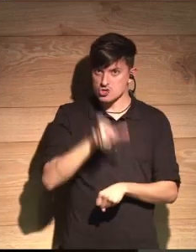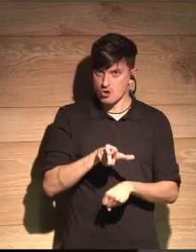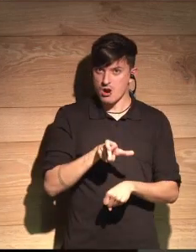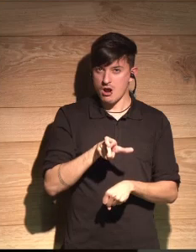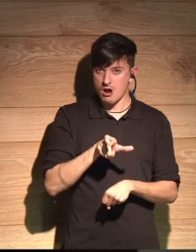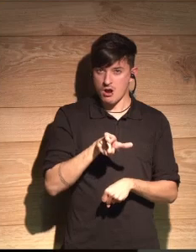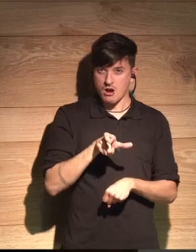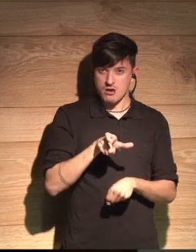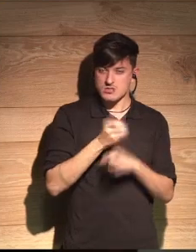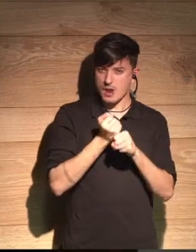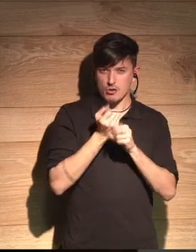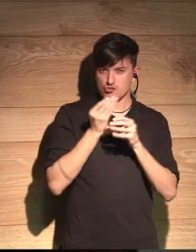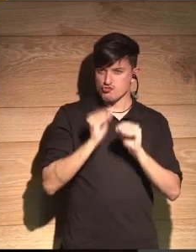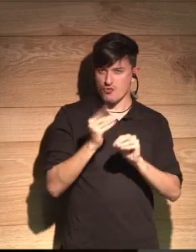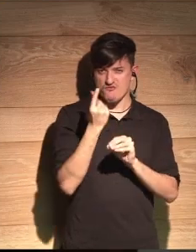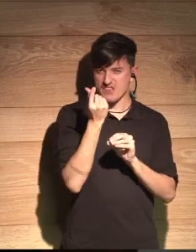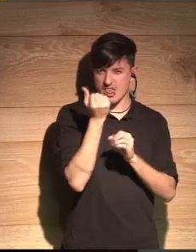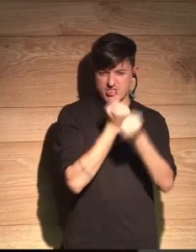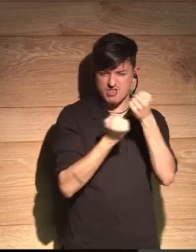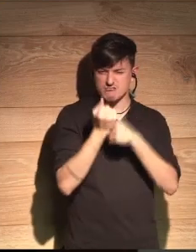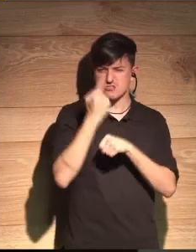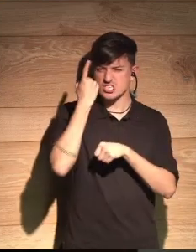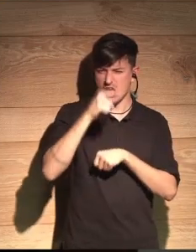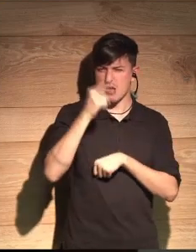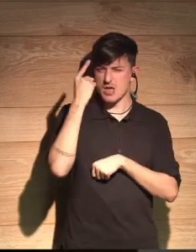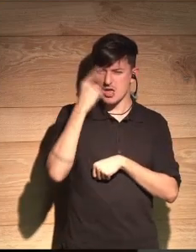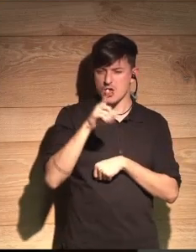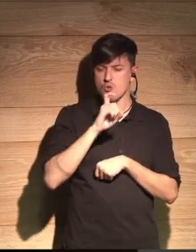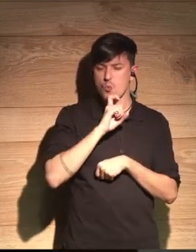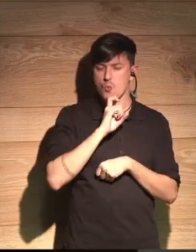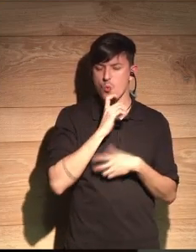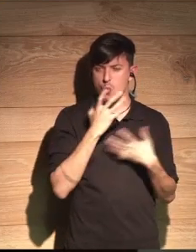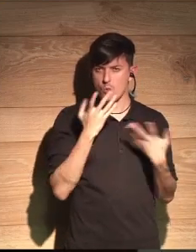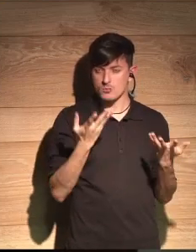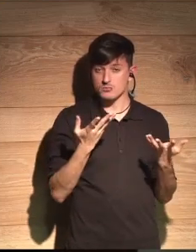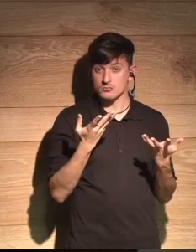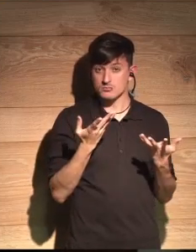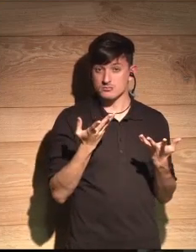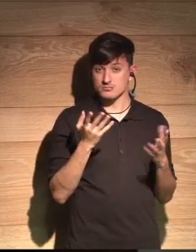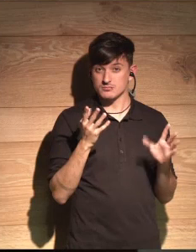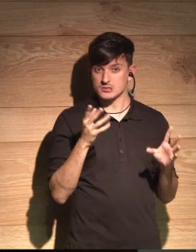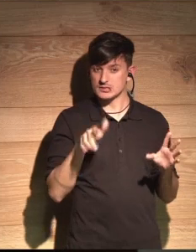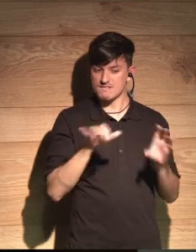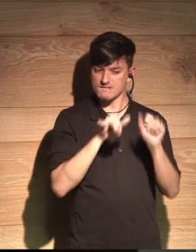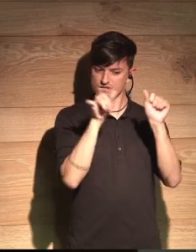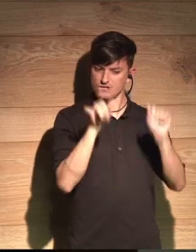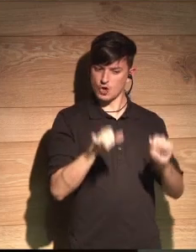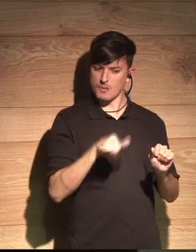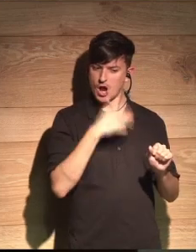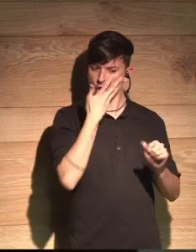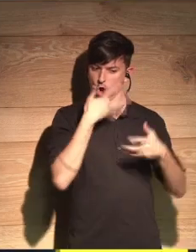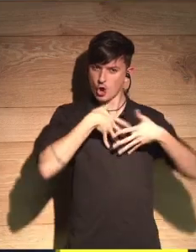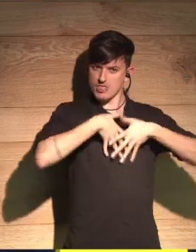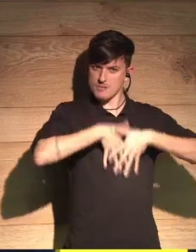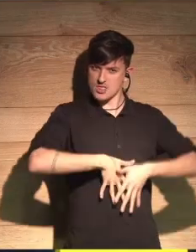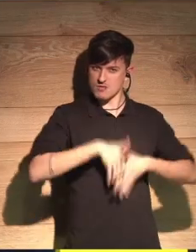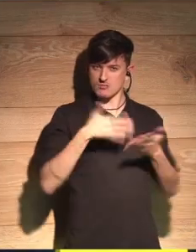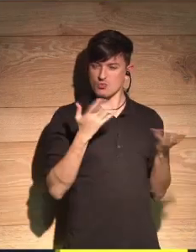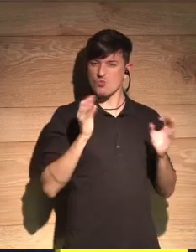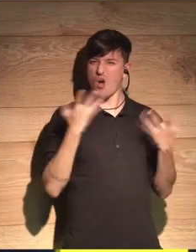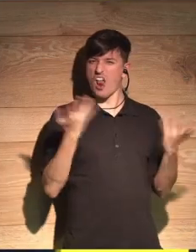a financial man who has known how to use